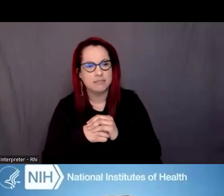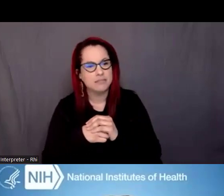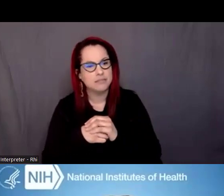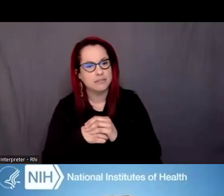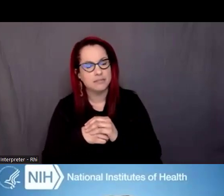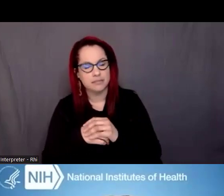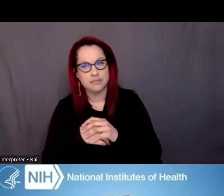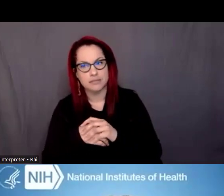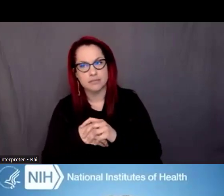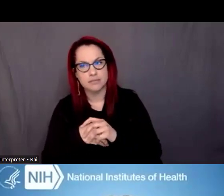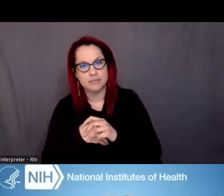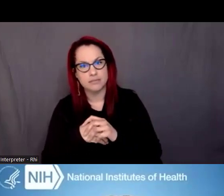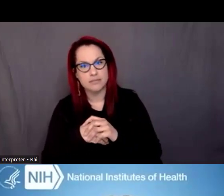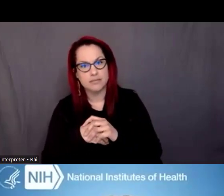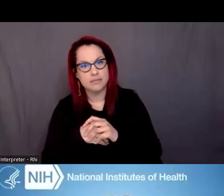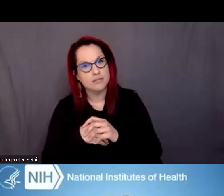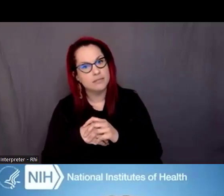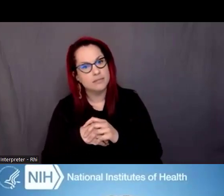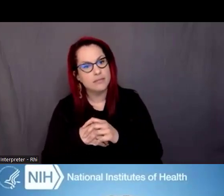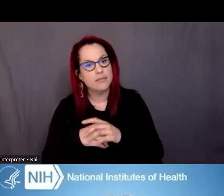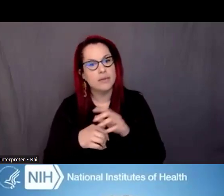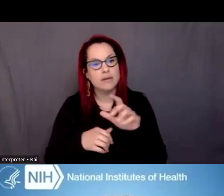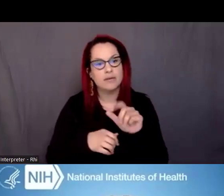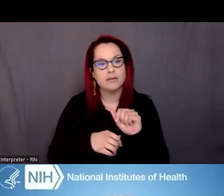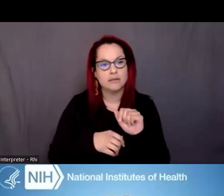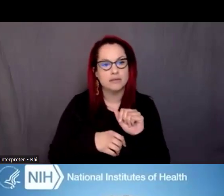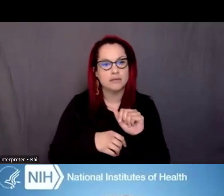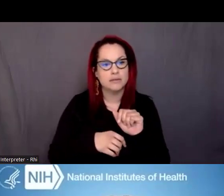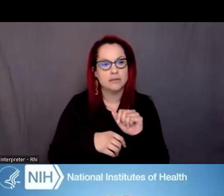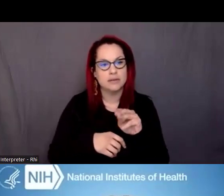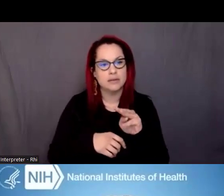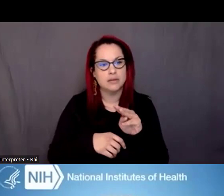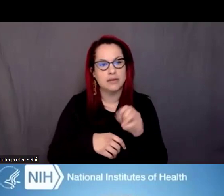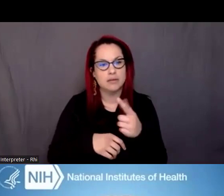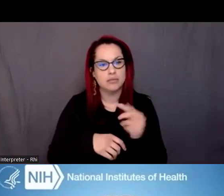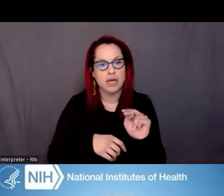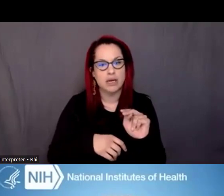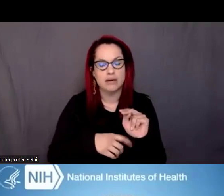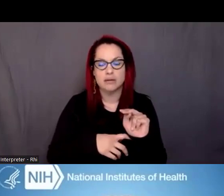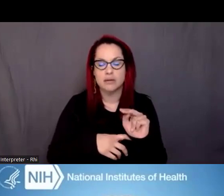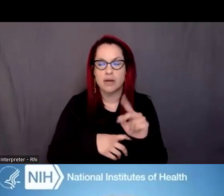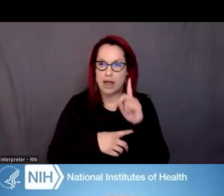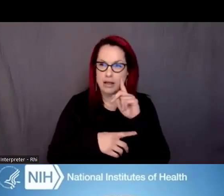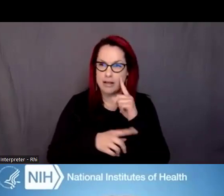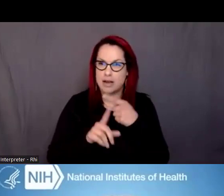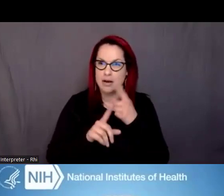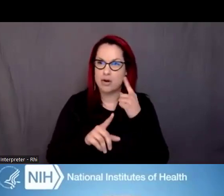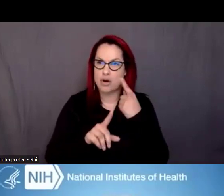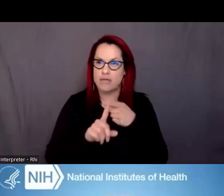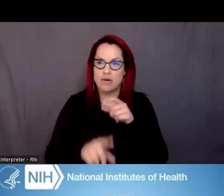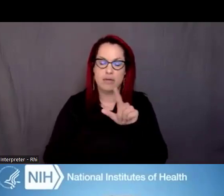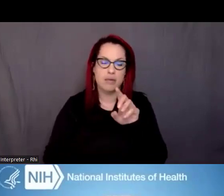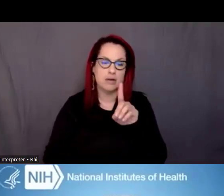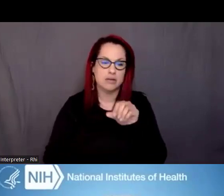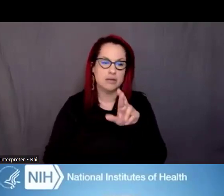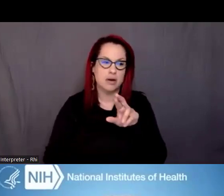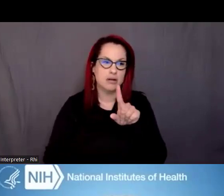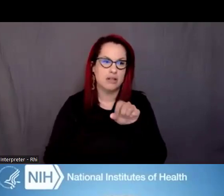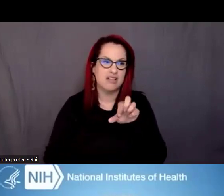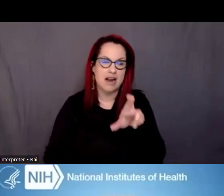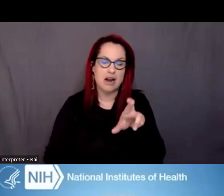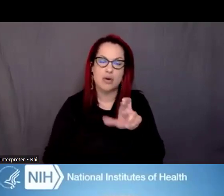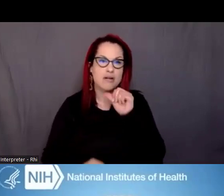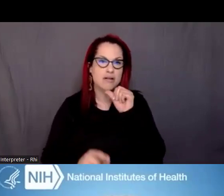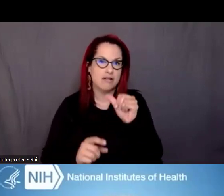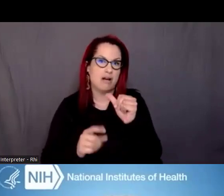Hopefully that enters. And I think we heard from, you know, Dr. Lauer that we're really not looking for additions if we can help